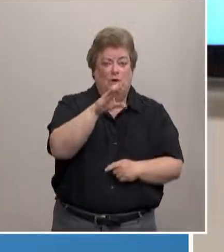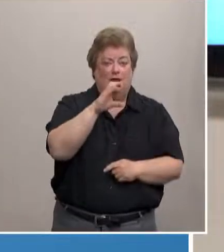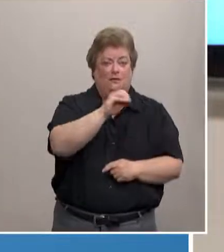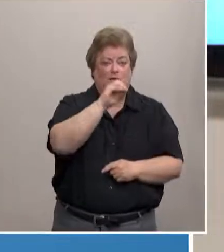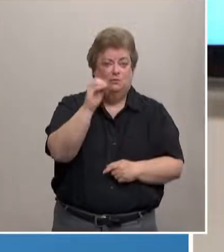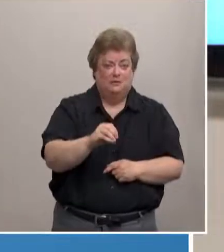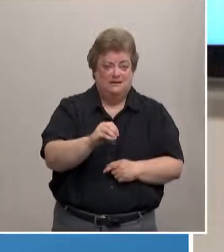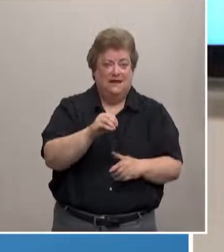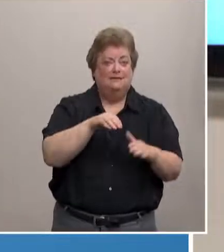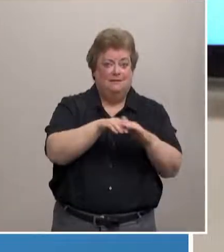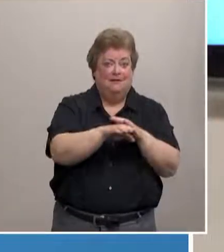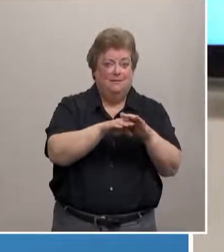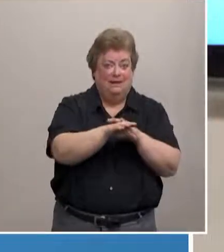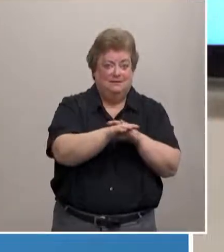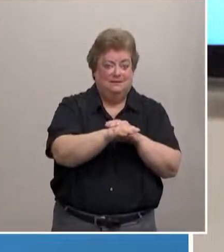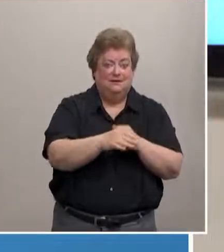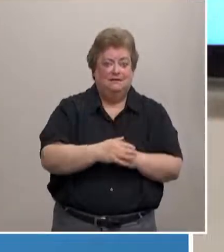capacity.